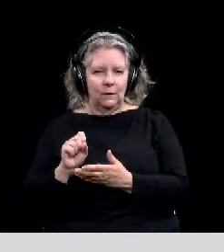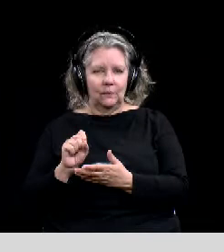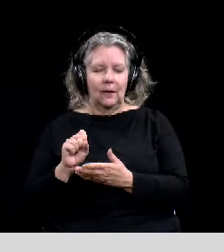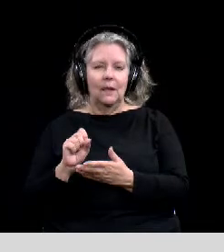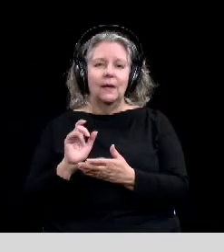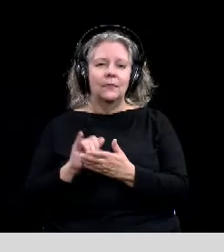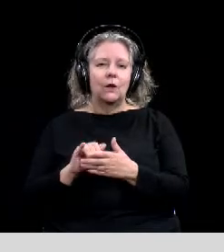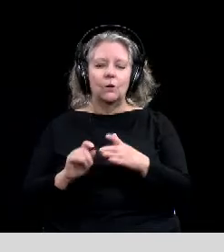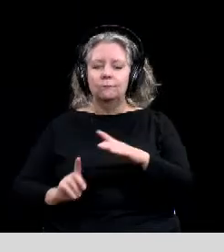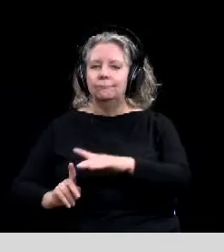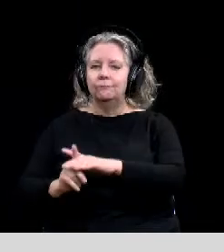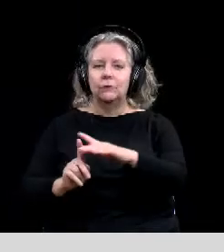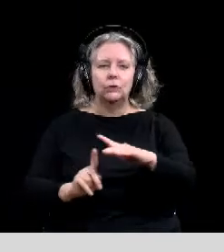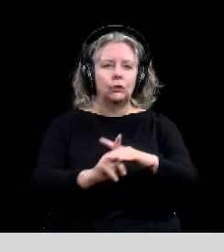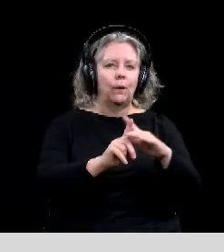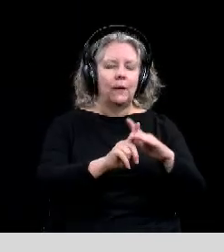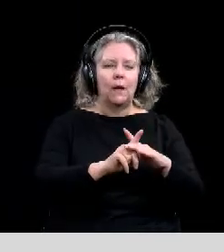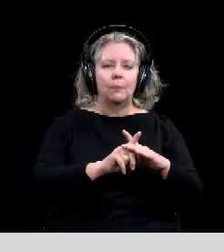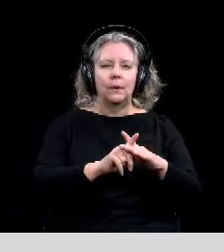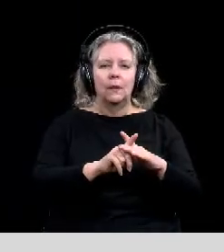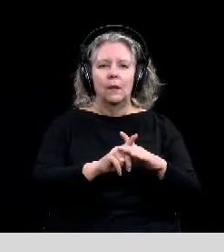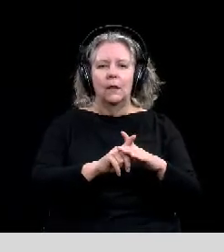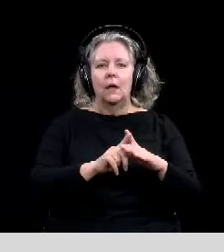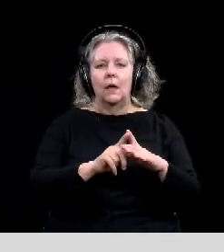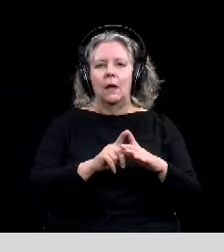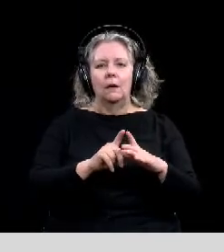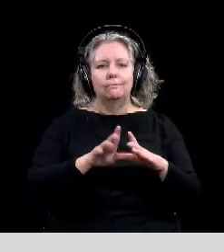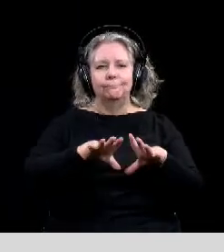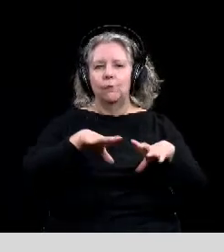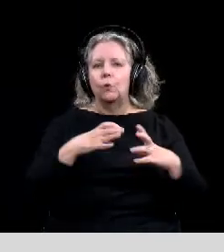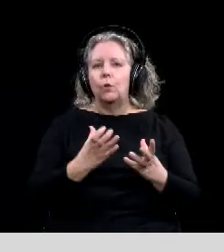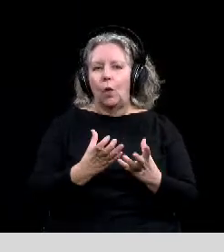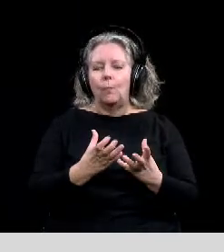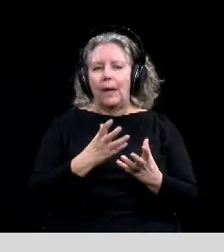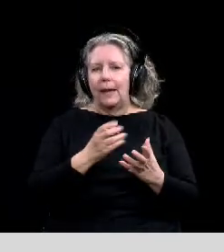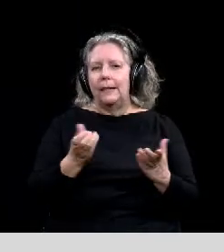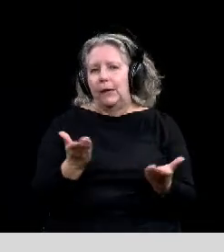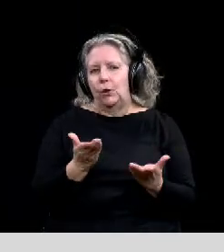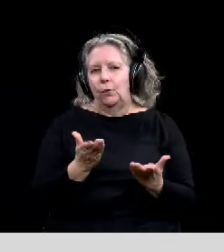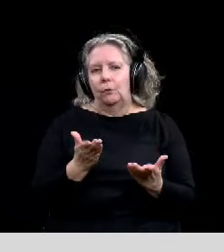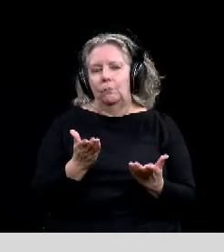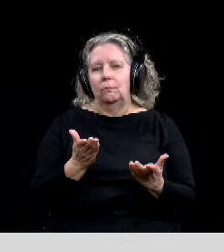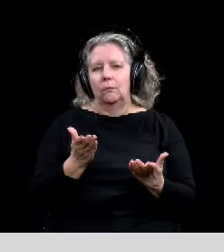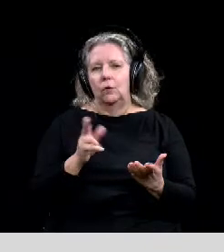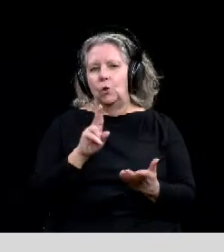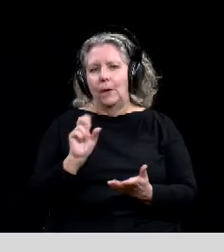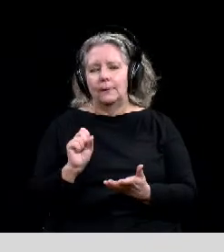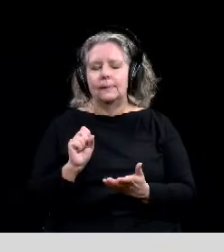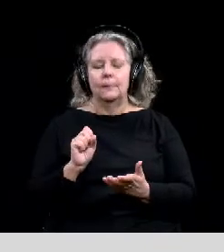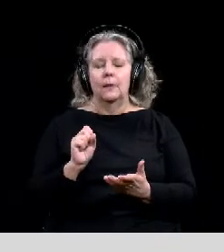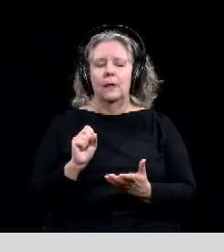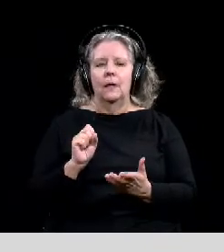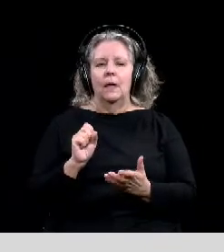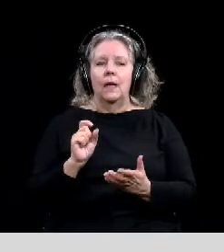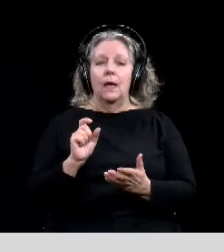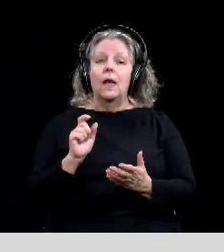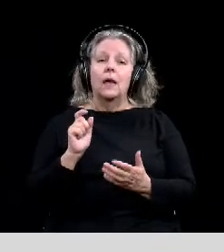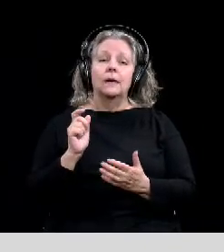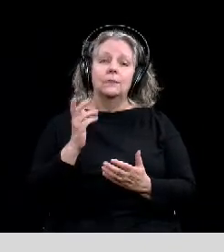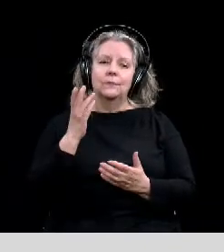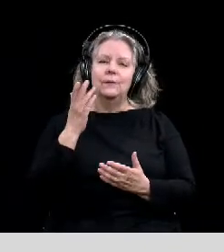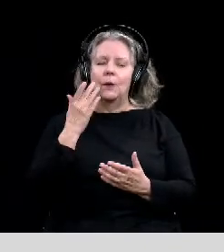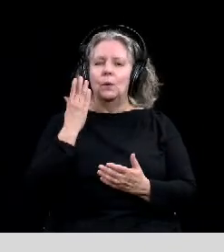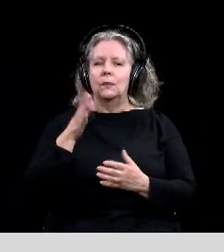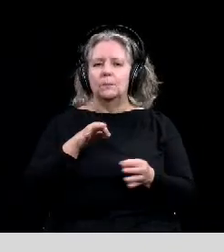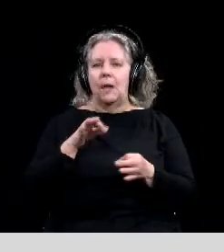real quick to try to explain why we're seeing mutations that are meaningful across the globe.